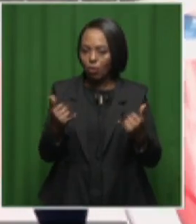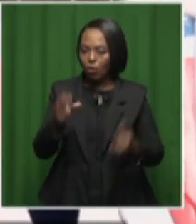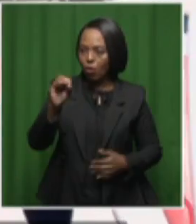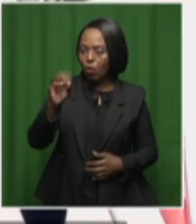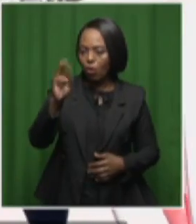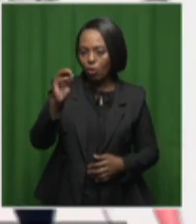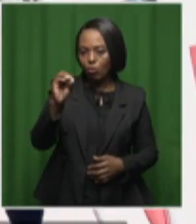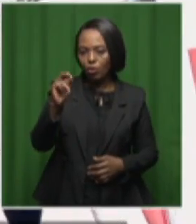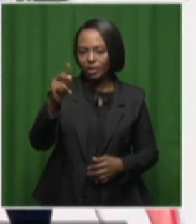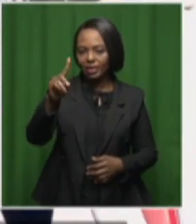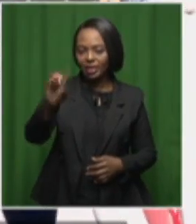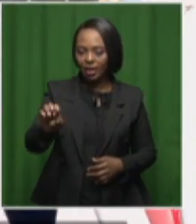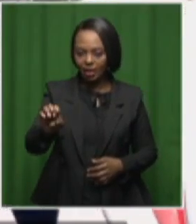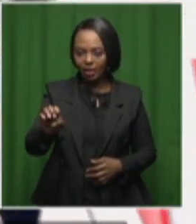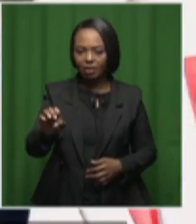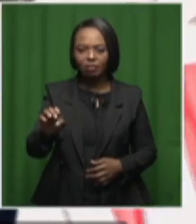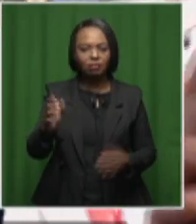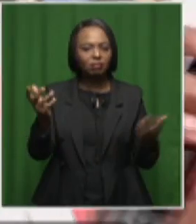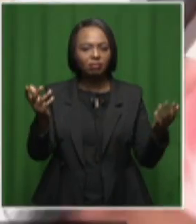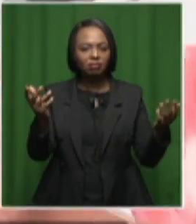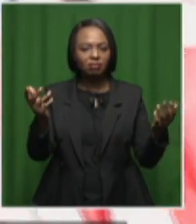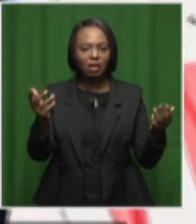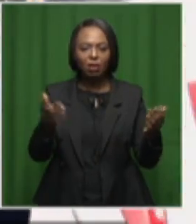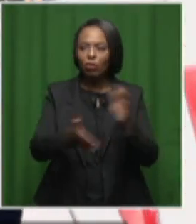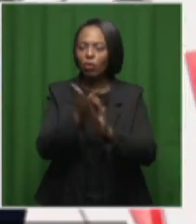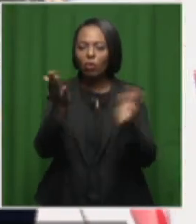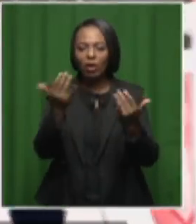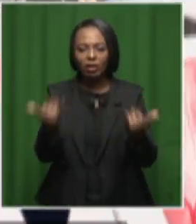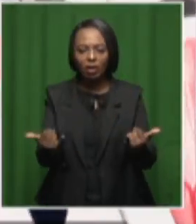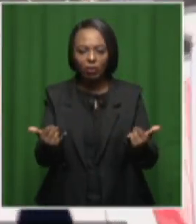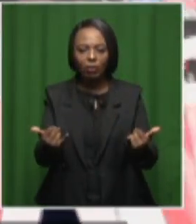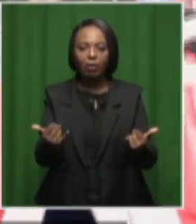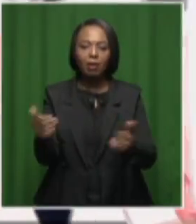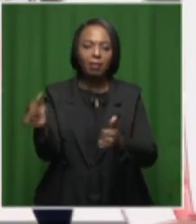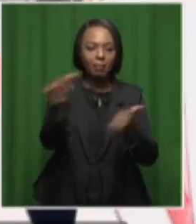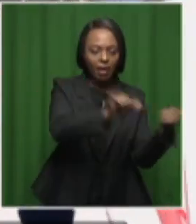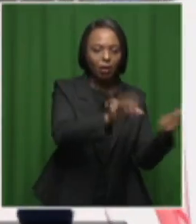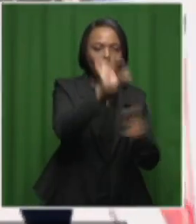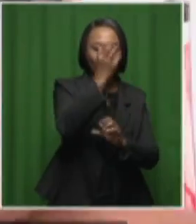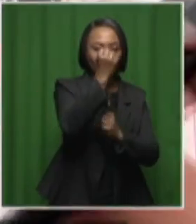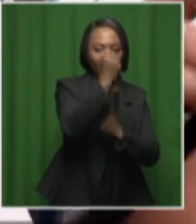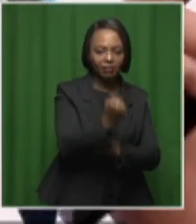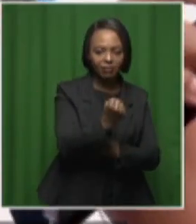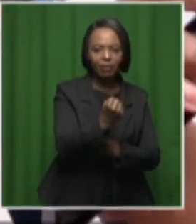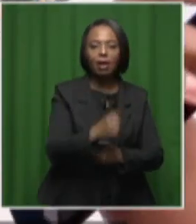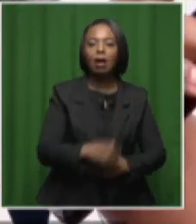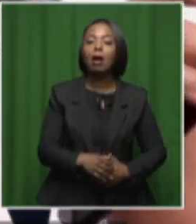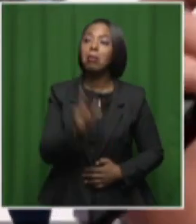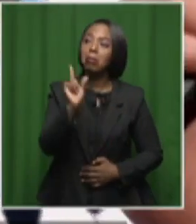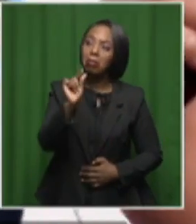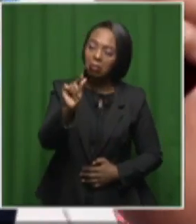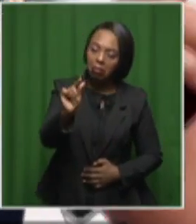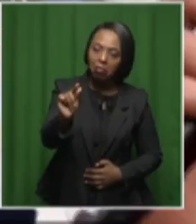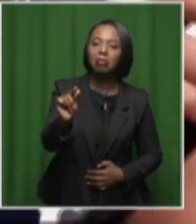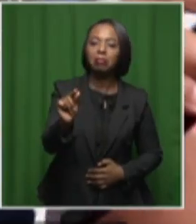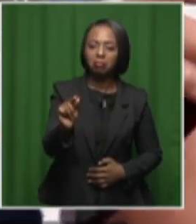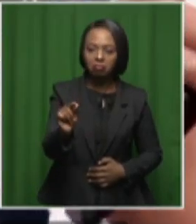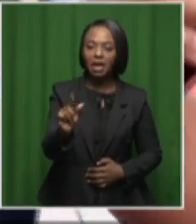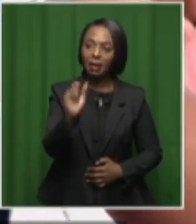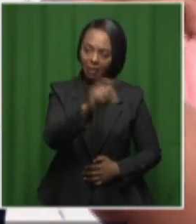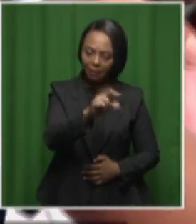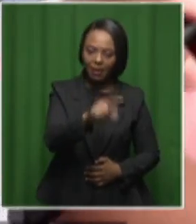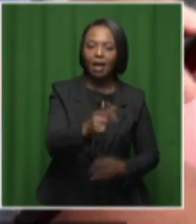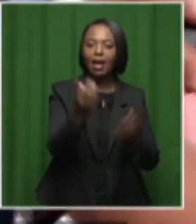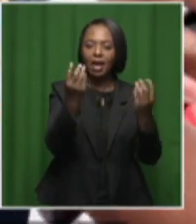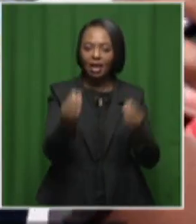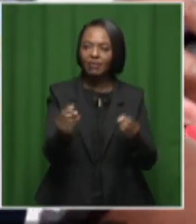Omonde, and then where are we going to from here? We're going back to Gold Reef City. And that's, of course, also where you have